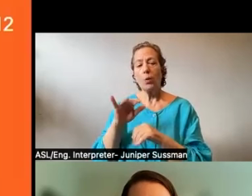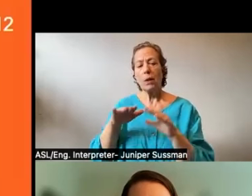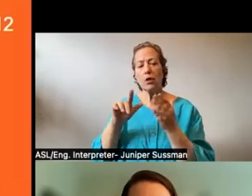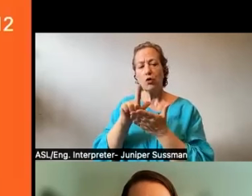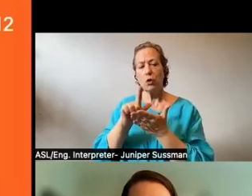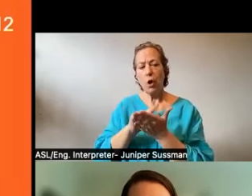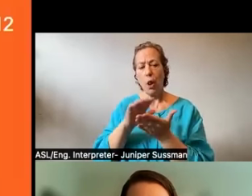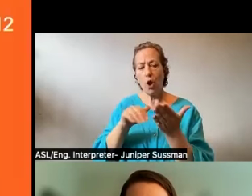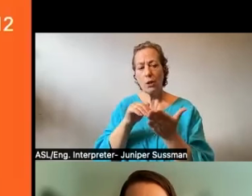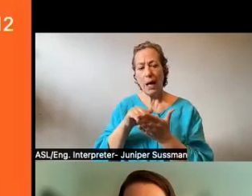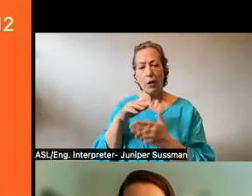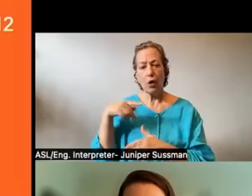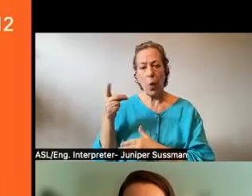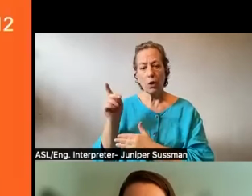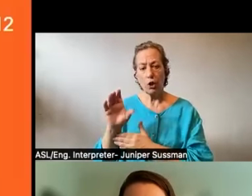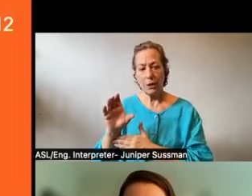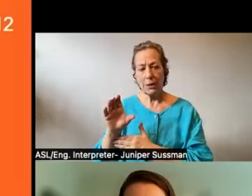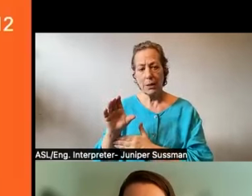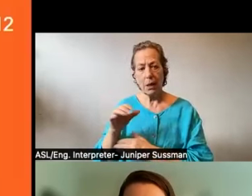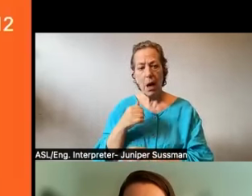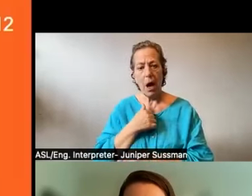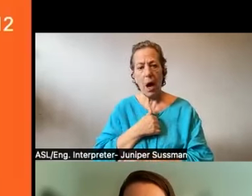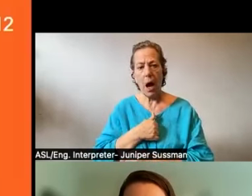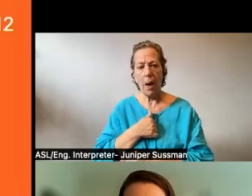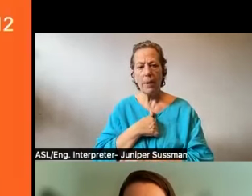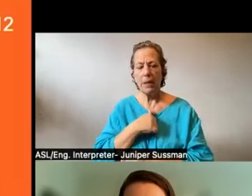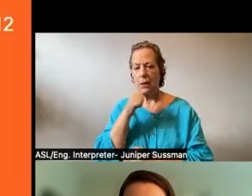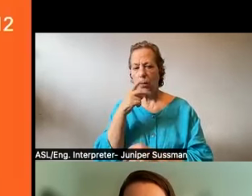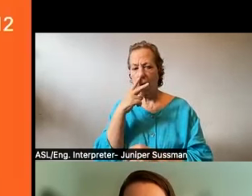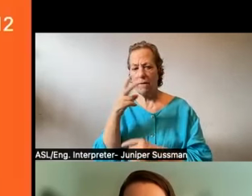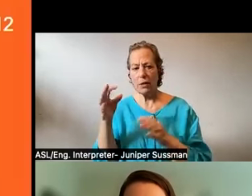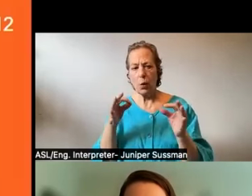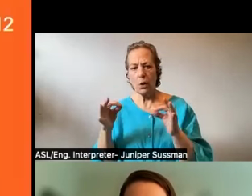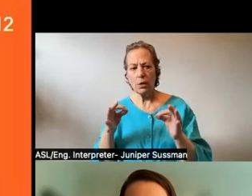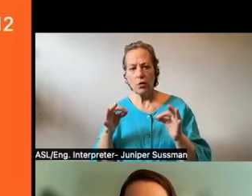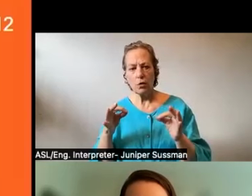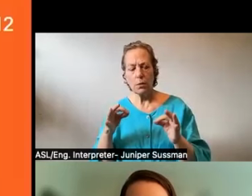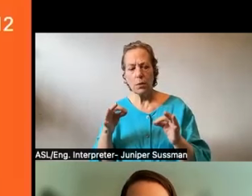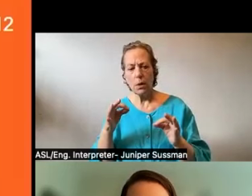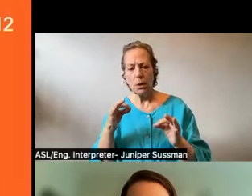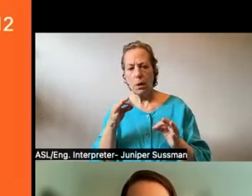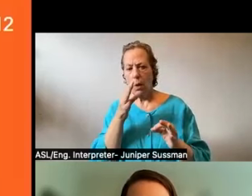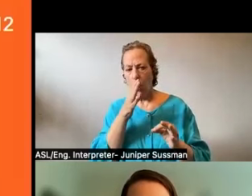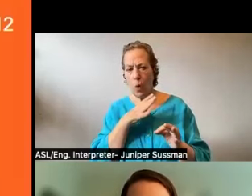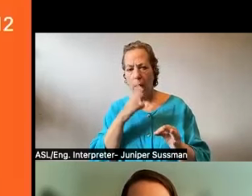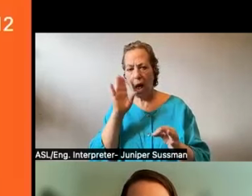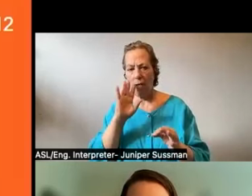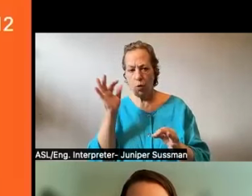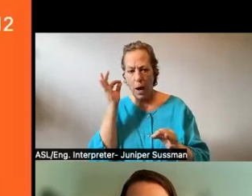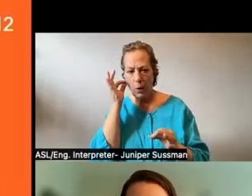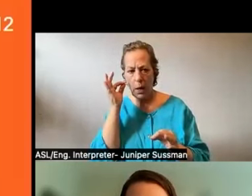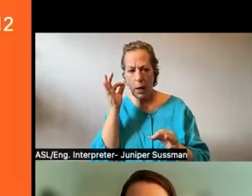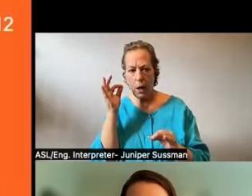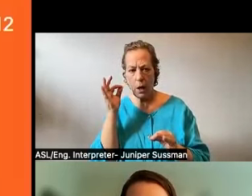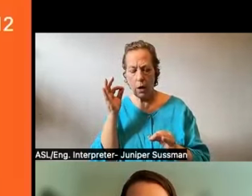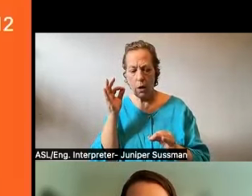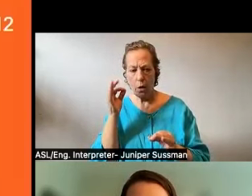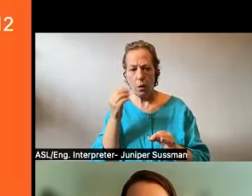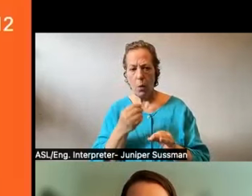in Washington, D.C., and I apologize, I didn't do my visual description. I'm a woman, I have brown hair, I'm